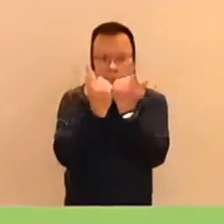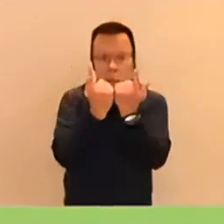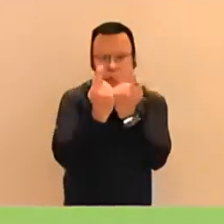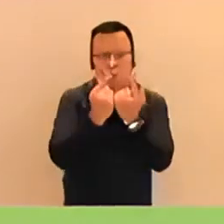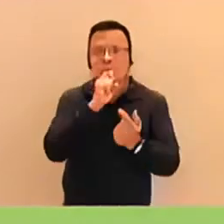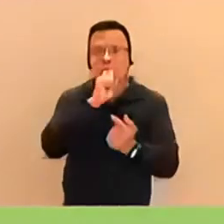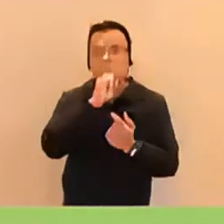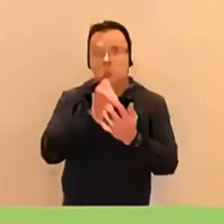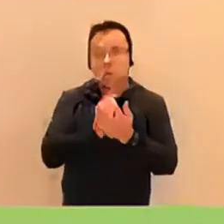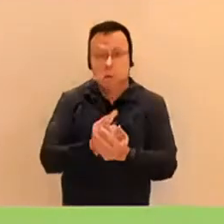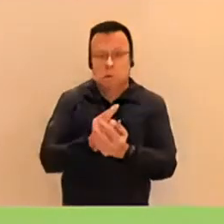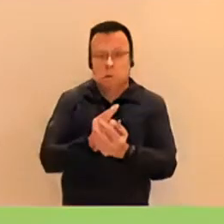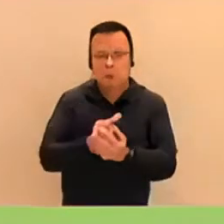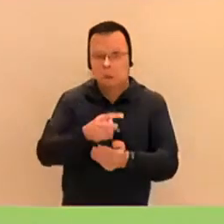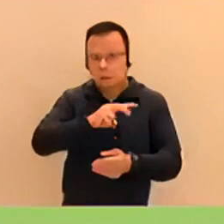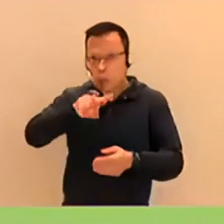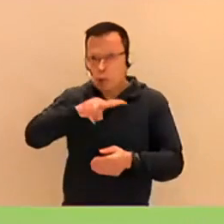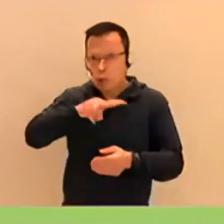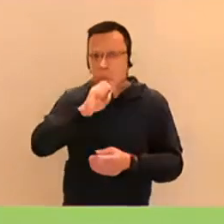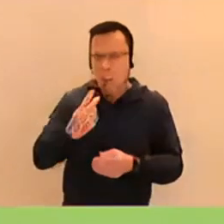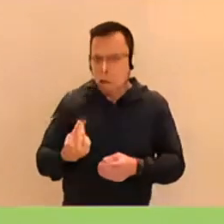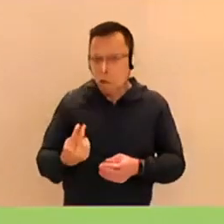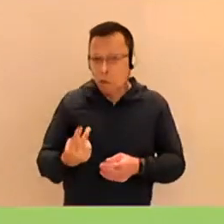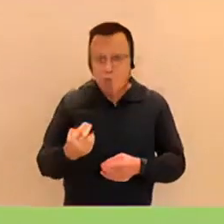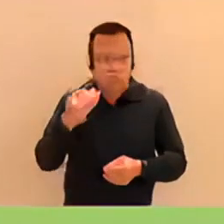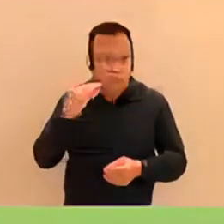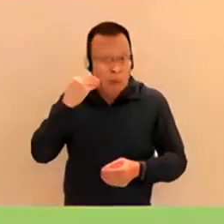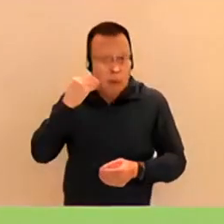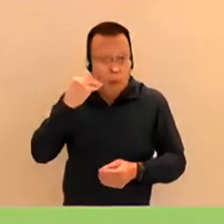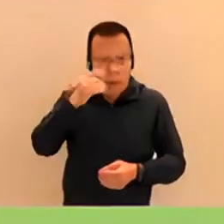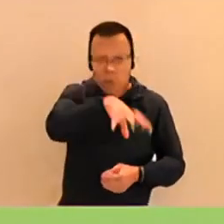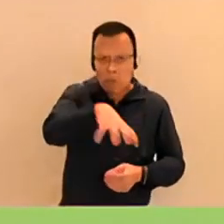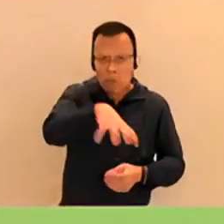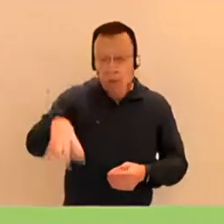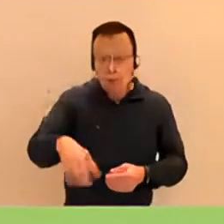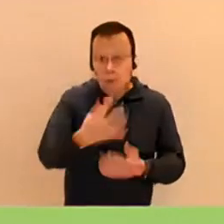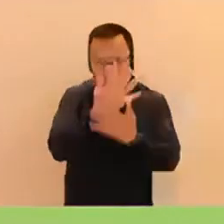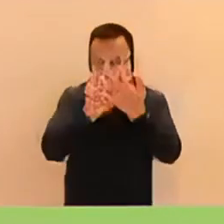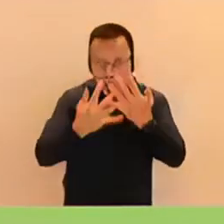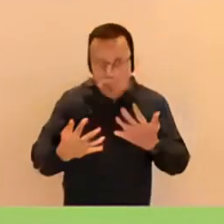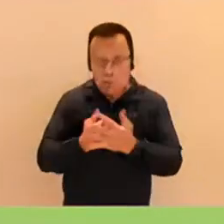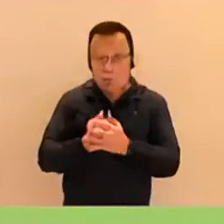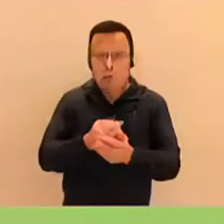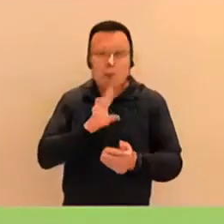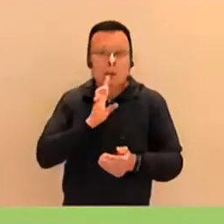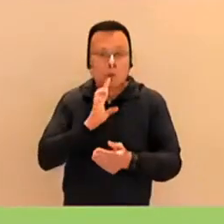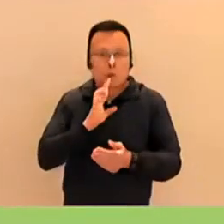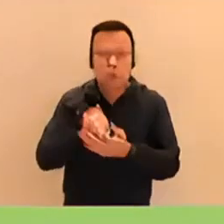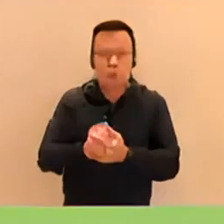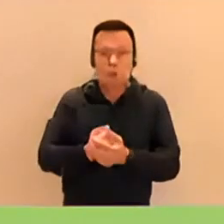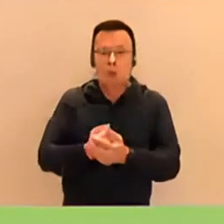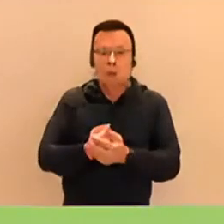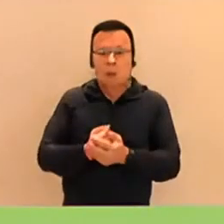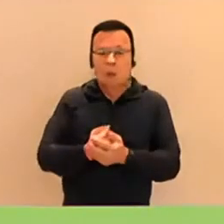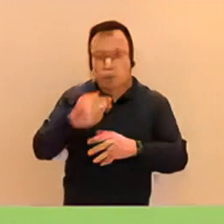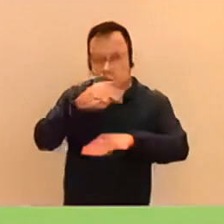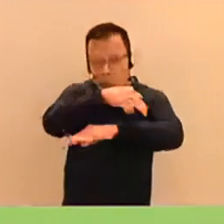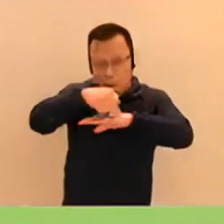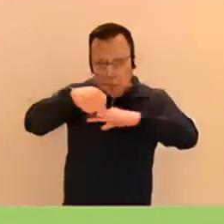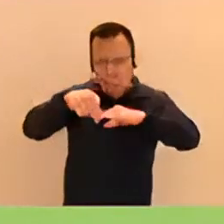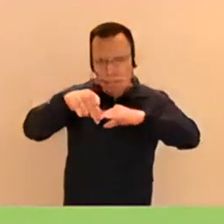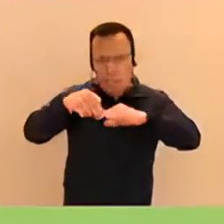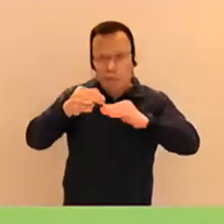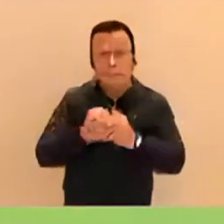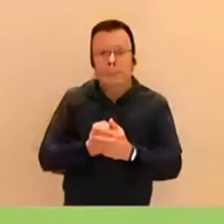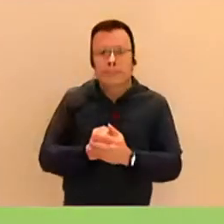be formed. For example, the Sunqing teleport, we are planned to revitalize 2 existing drainage